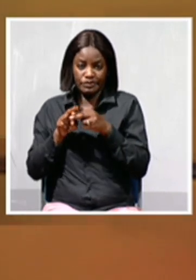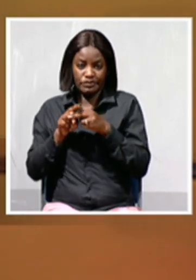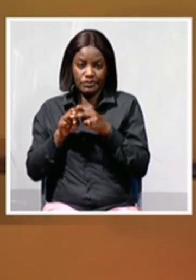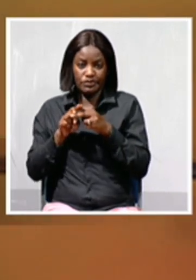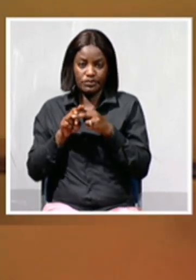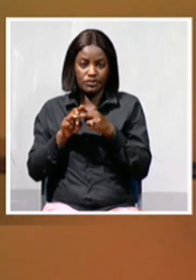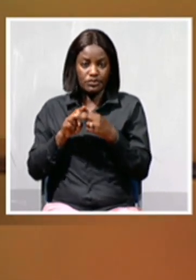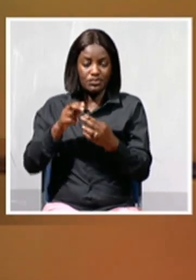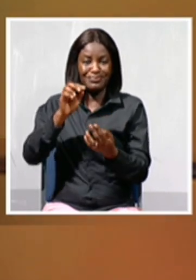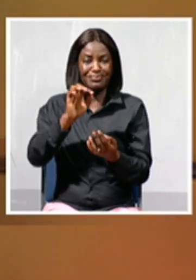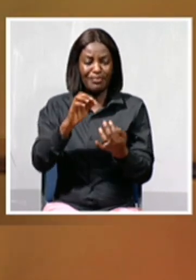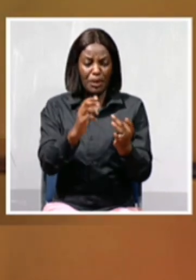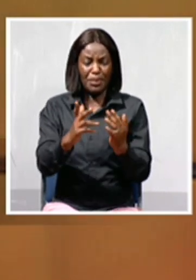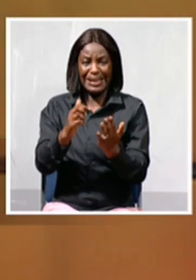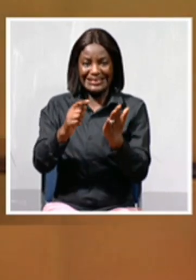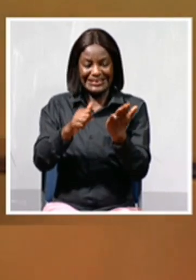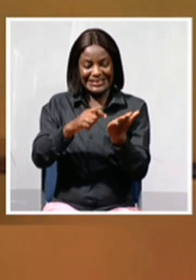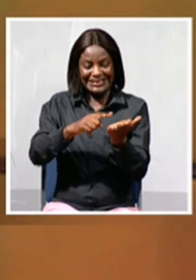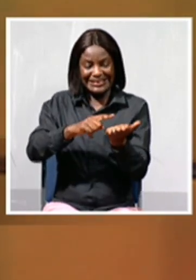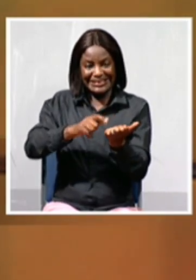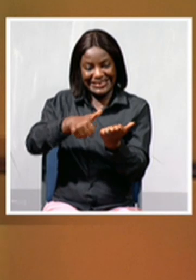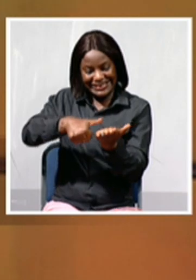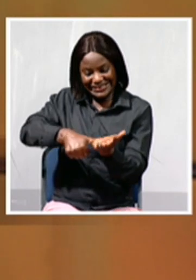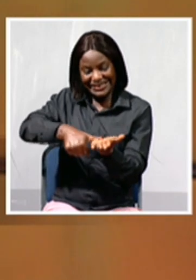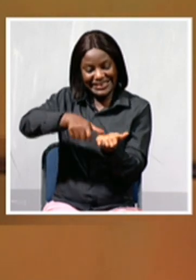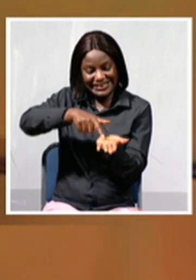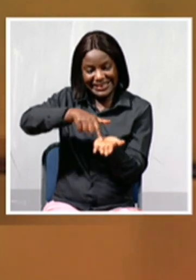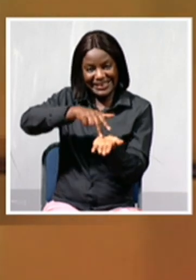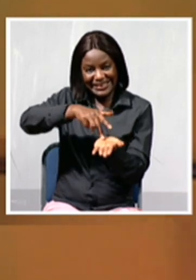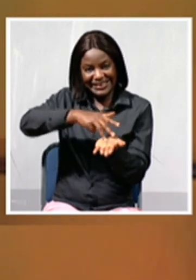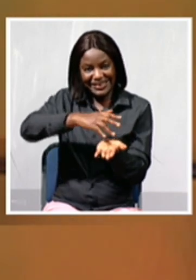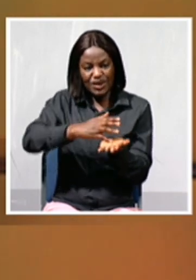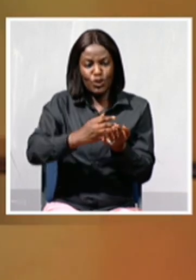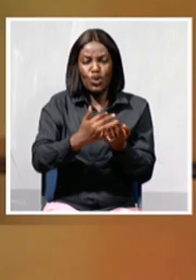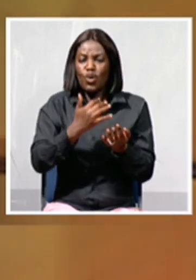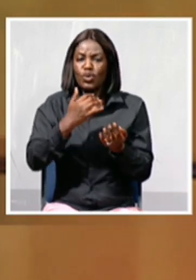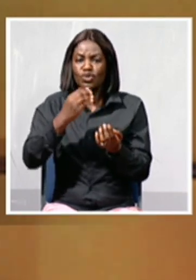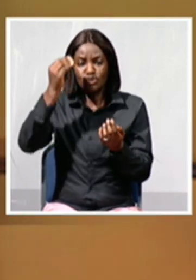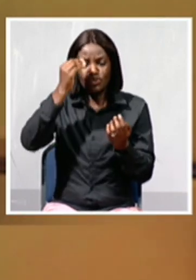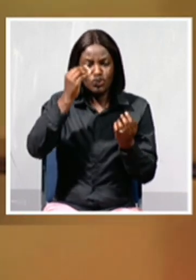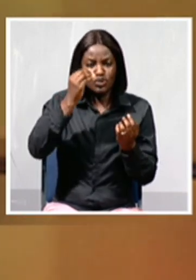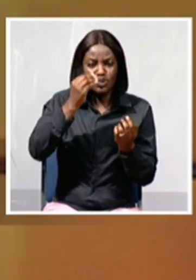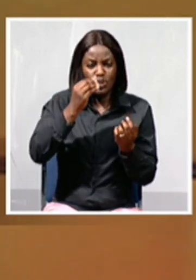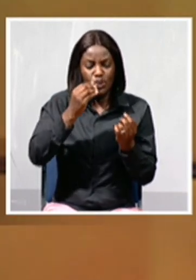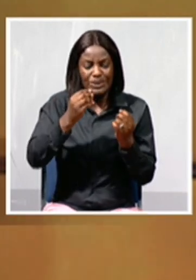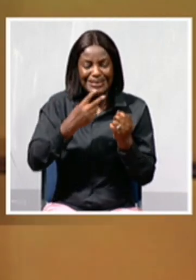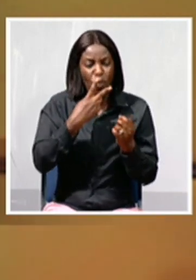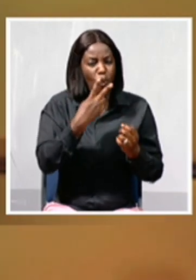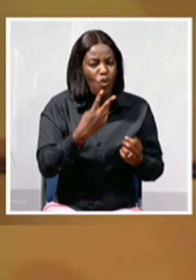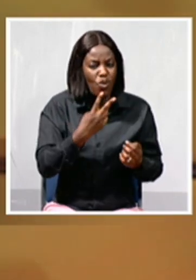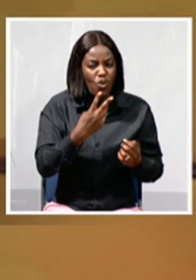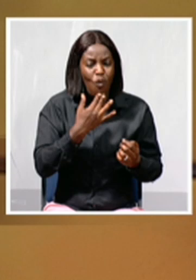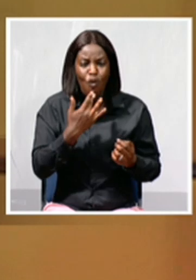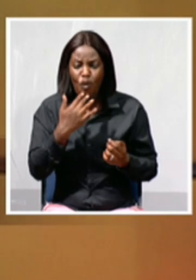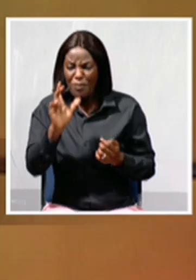uses fingerprints as identification, it uses your face as identification, it also uses your ID number as an